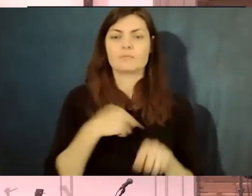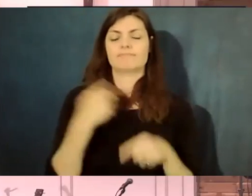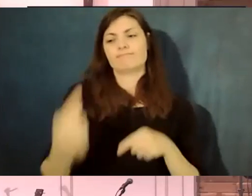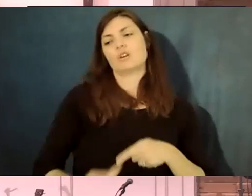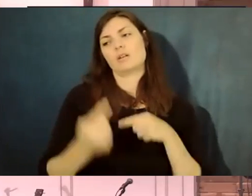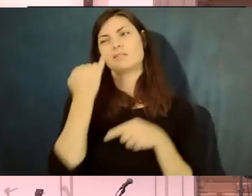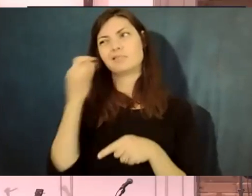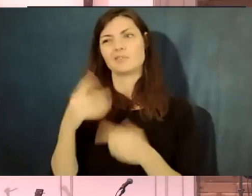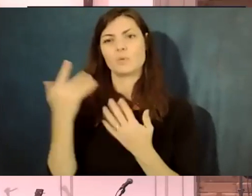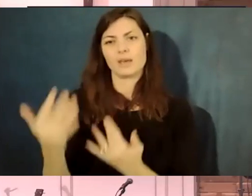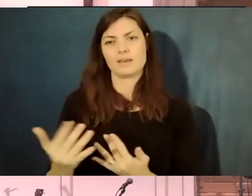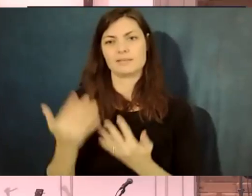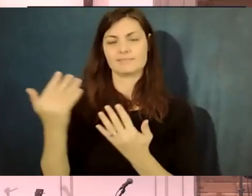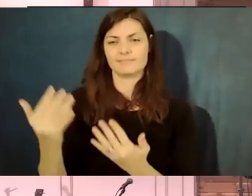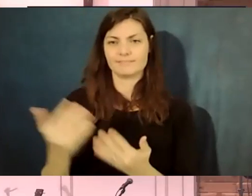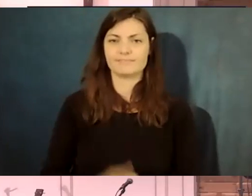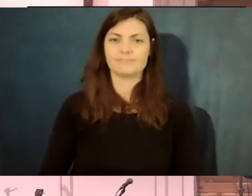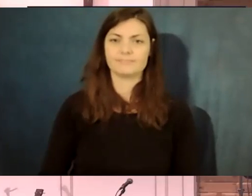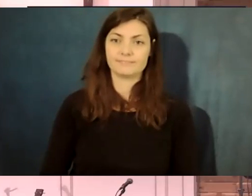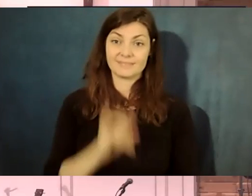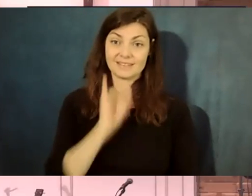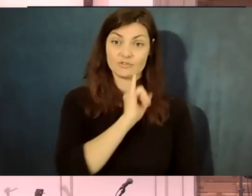back to what was familiar. What about us?